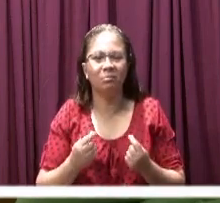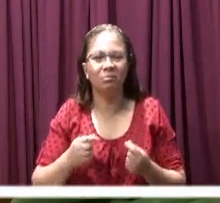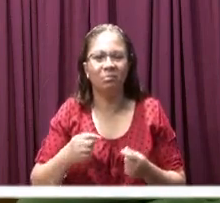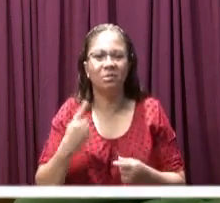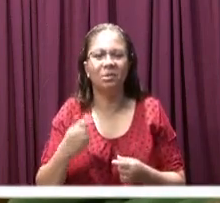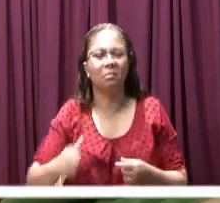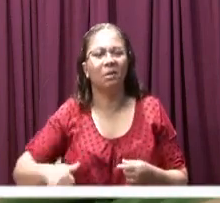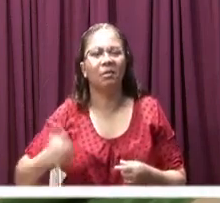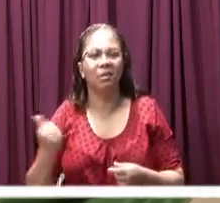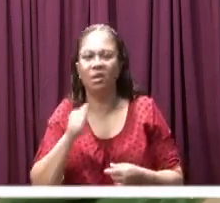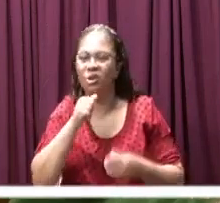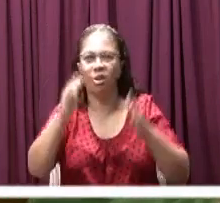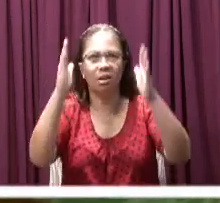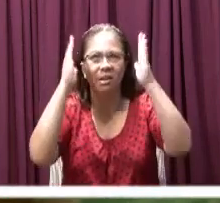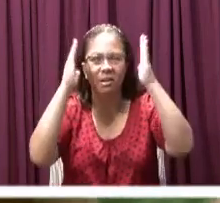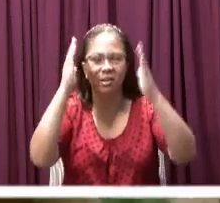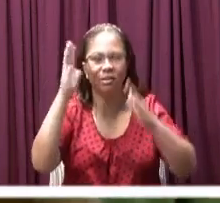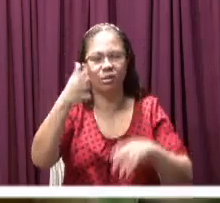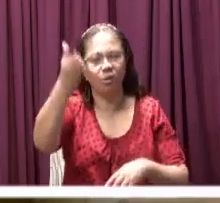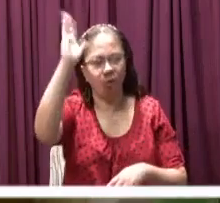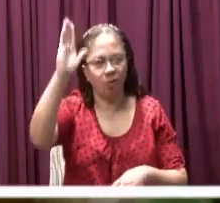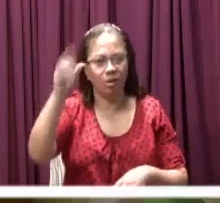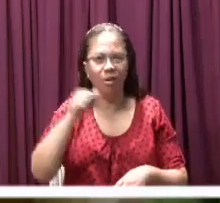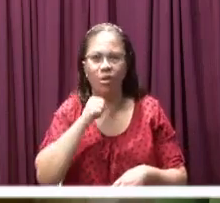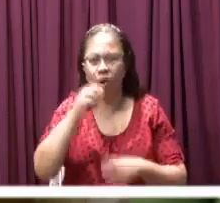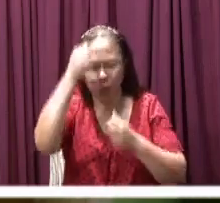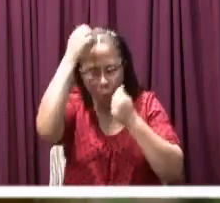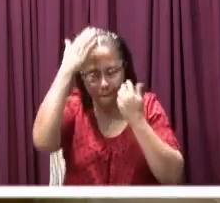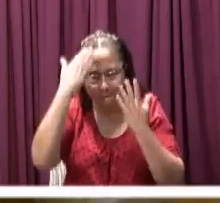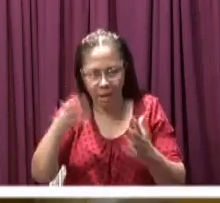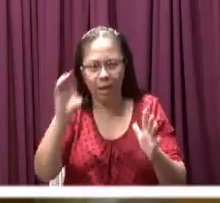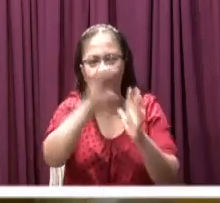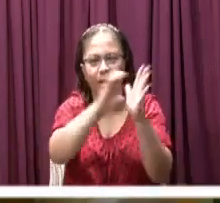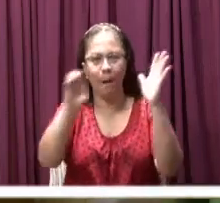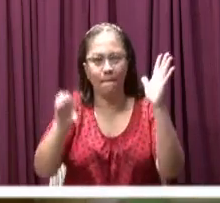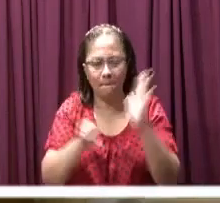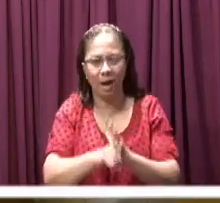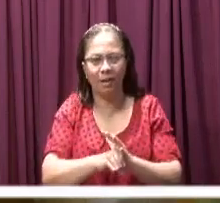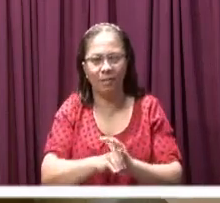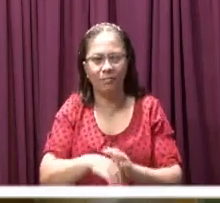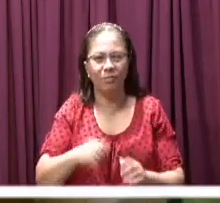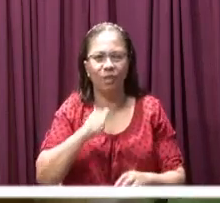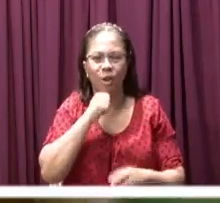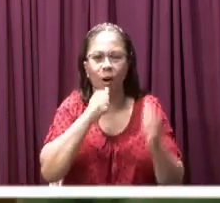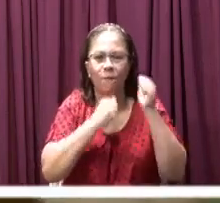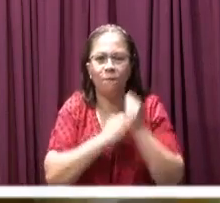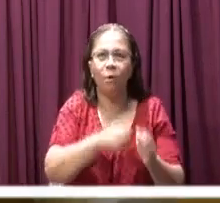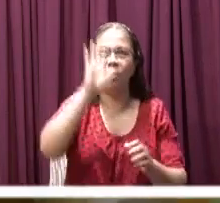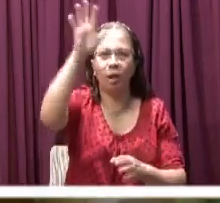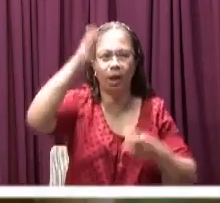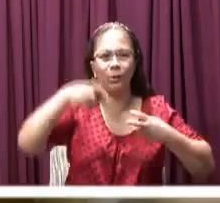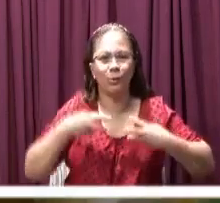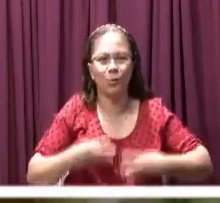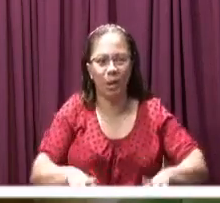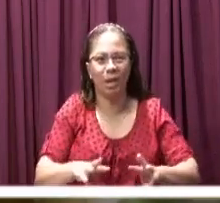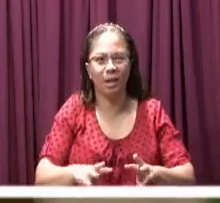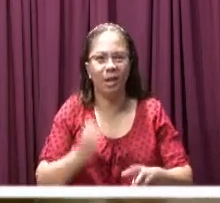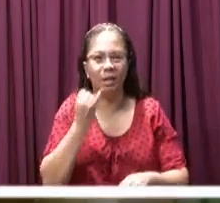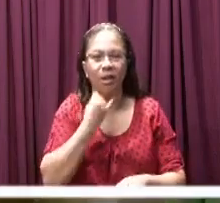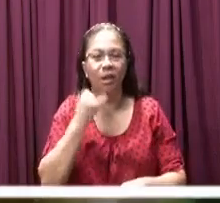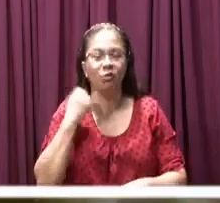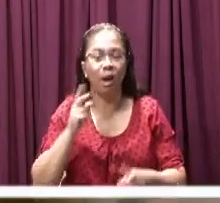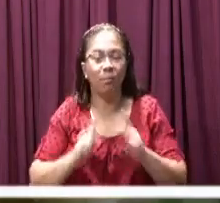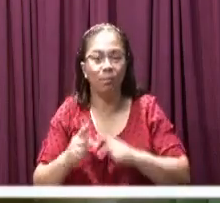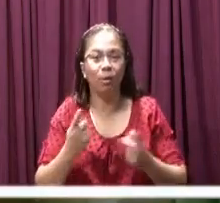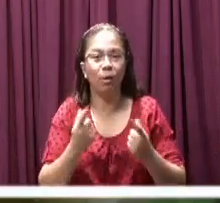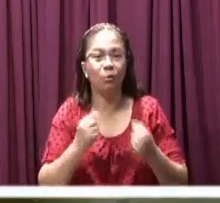they did not listen to God's voice. They did not obey God's commands. They did not follow God's ways. They went their own way.